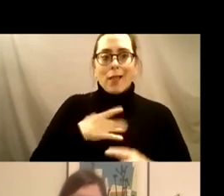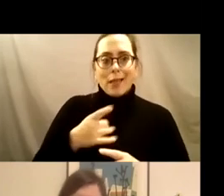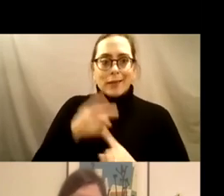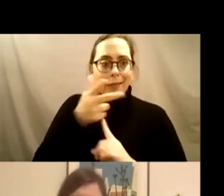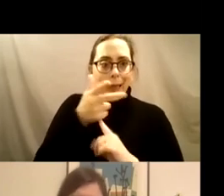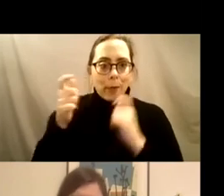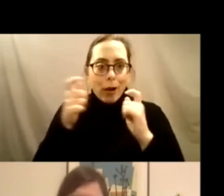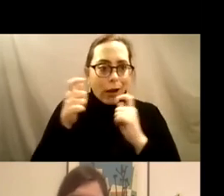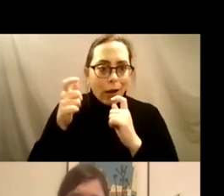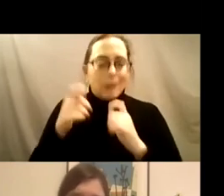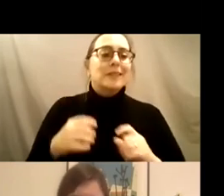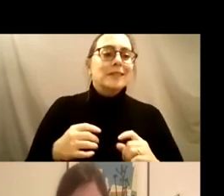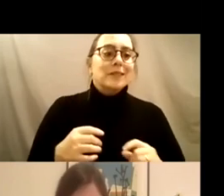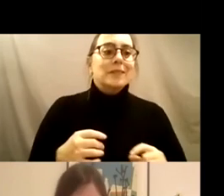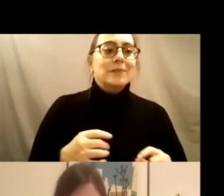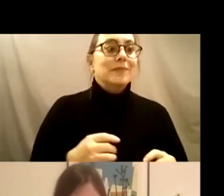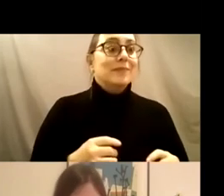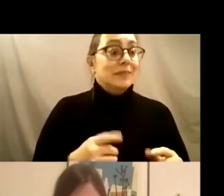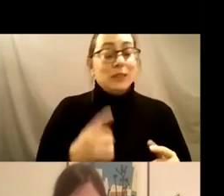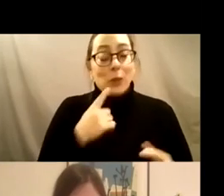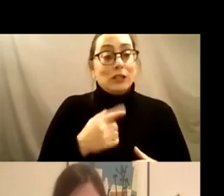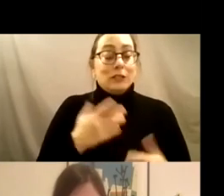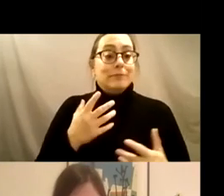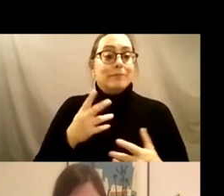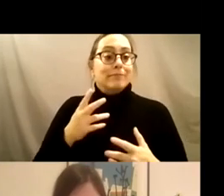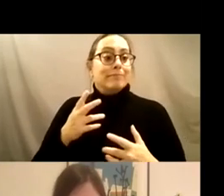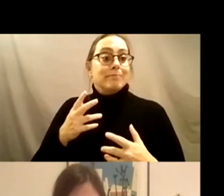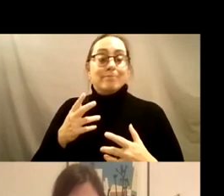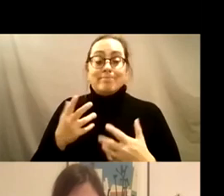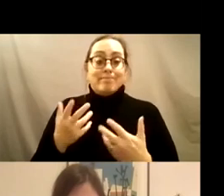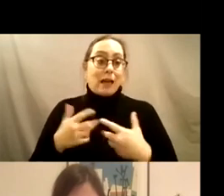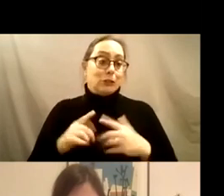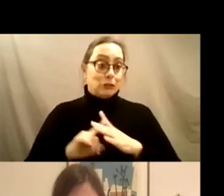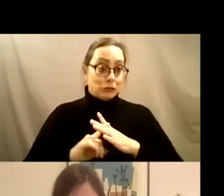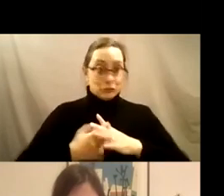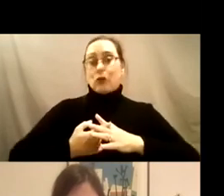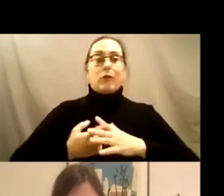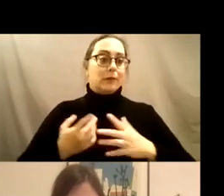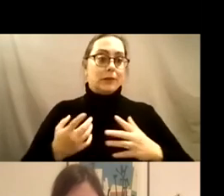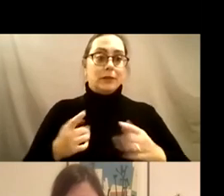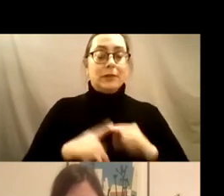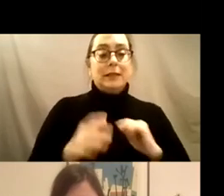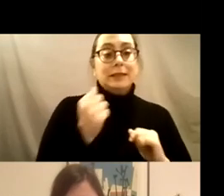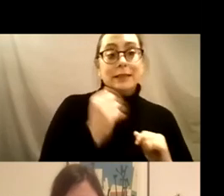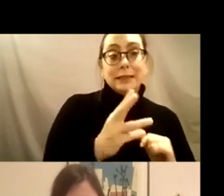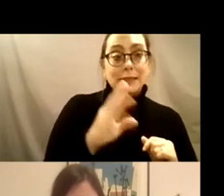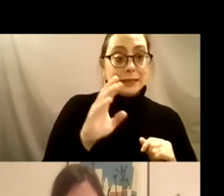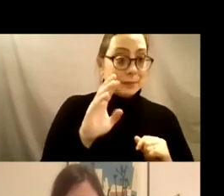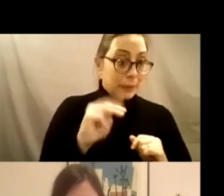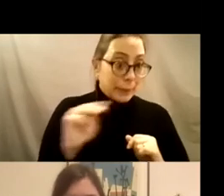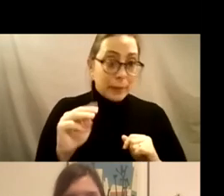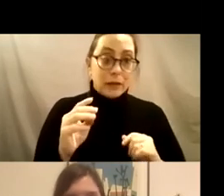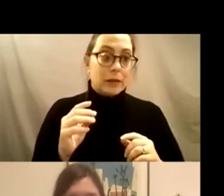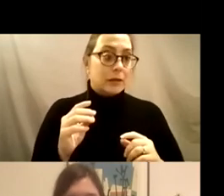so I got into it by quite literally like getting, like just gathering a bunch of 16 mil and like